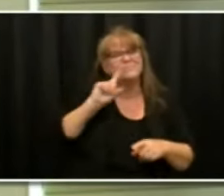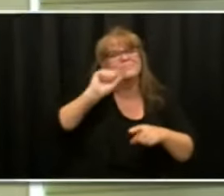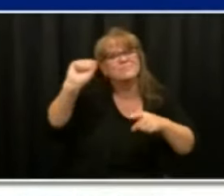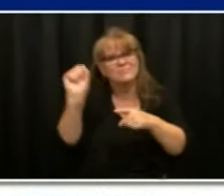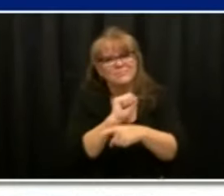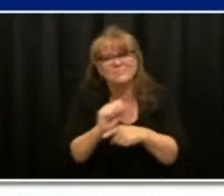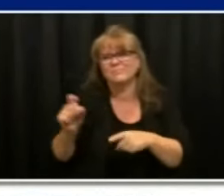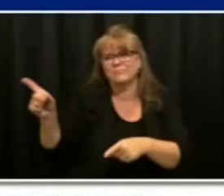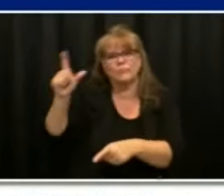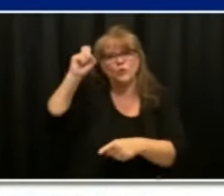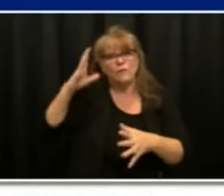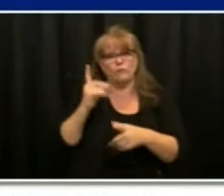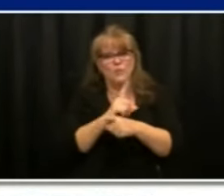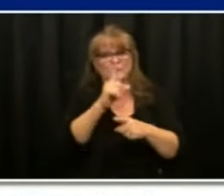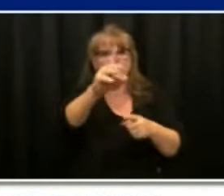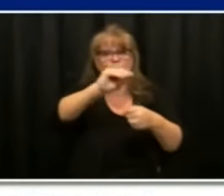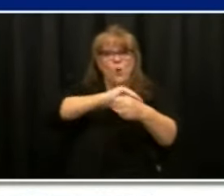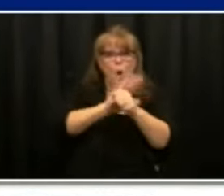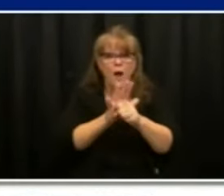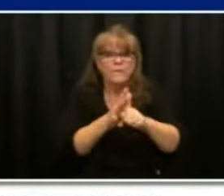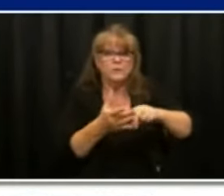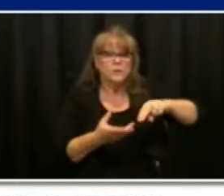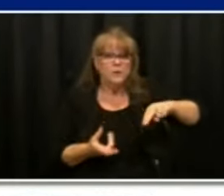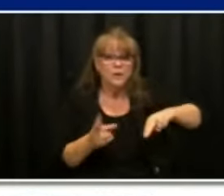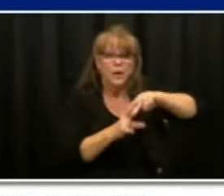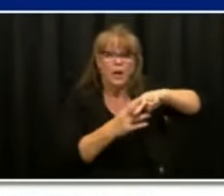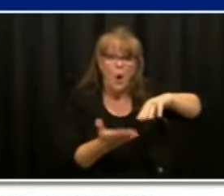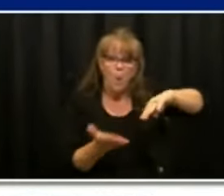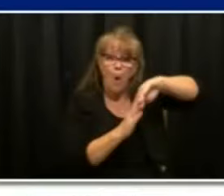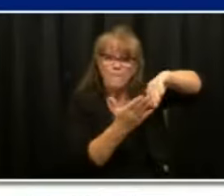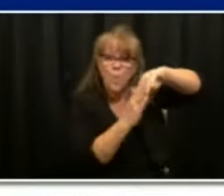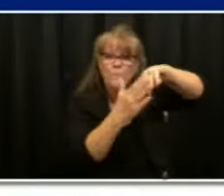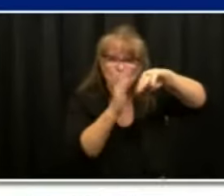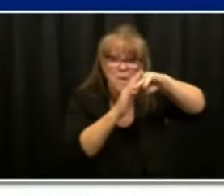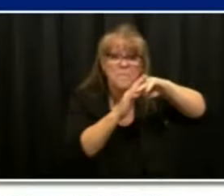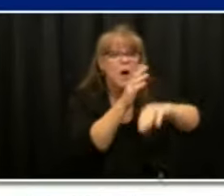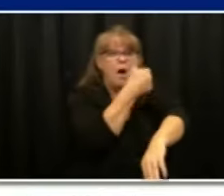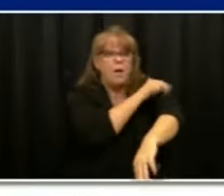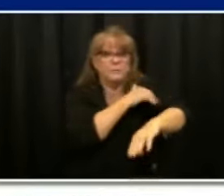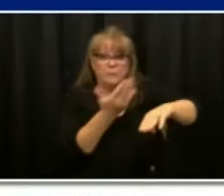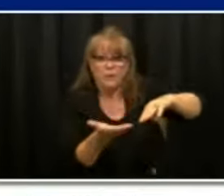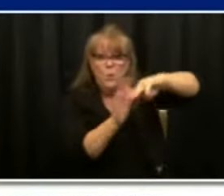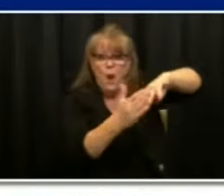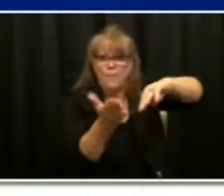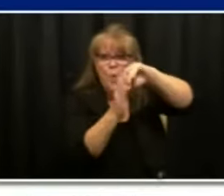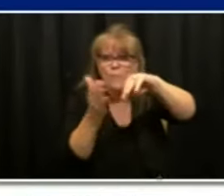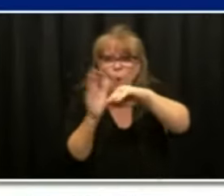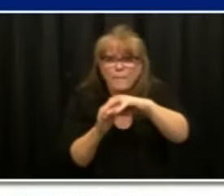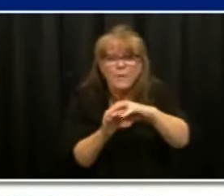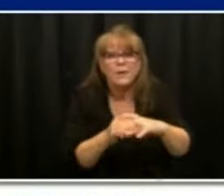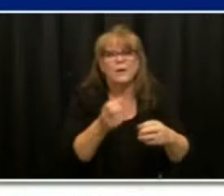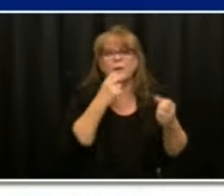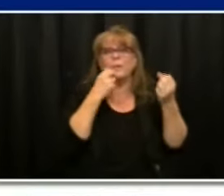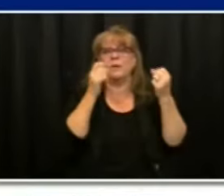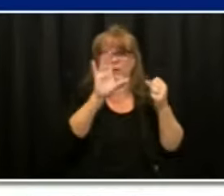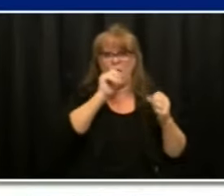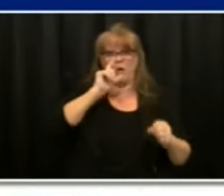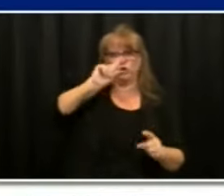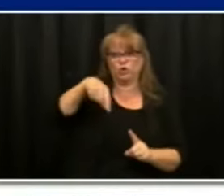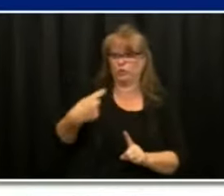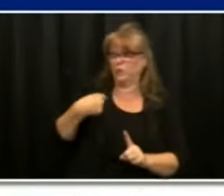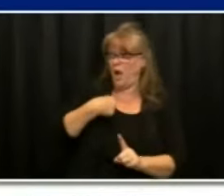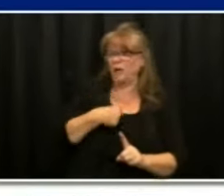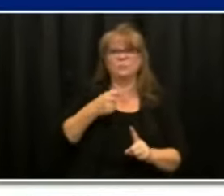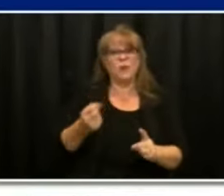Colorado. This is unfortunately the same trend that is occurring in many states across the country. This figure shows you daily case counts